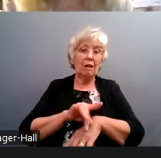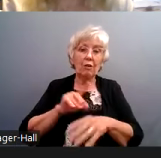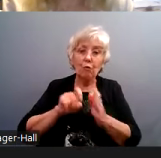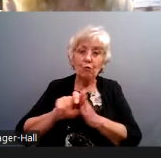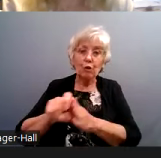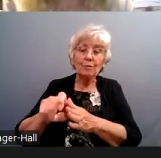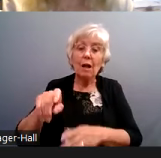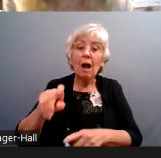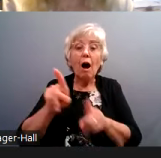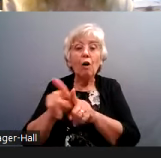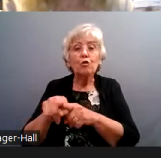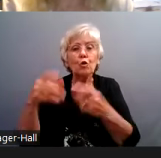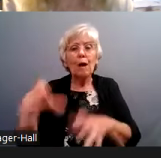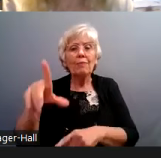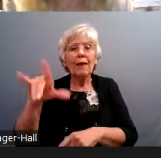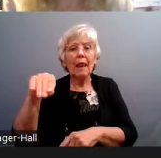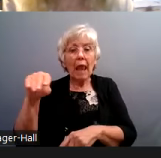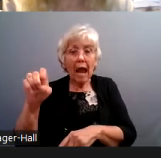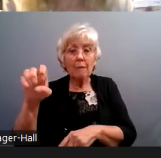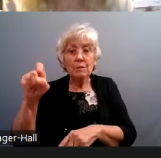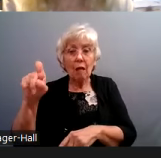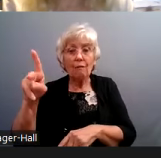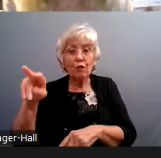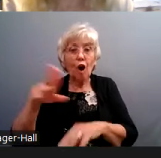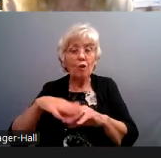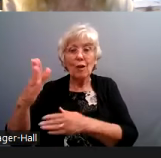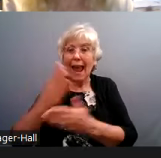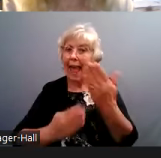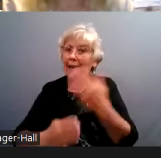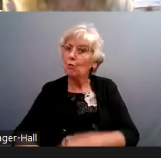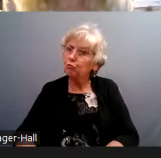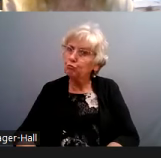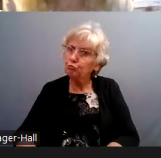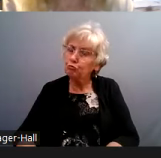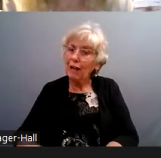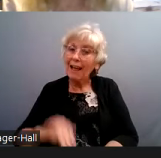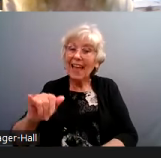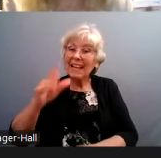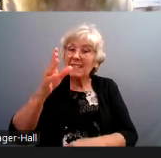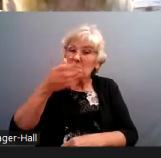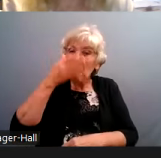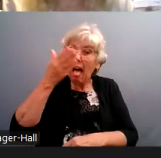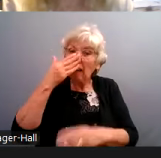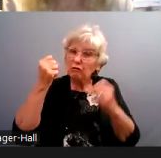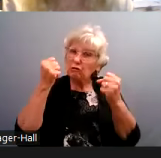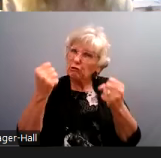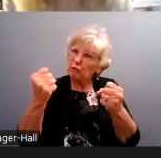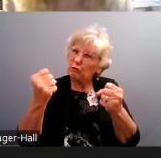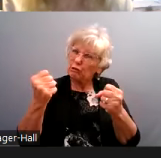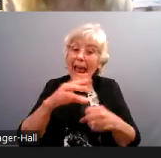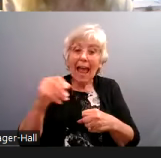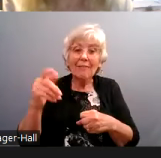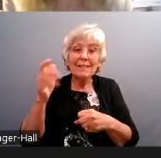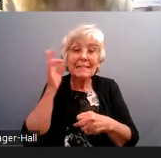that lime sulfur on your hands, because it takes a while for that smell to come out, and then your skin is yellow.